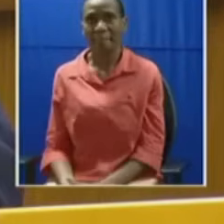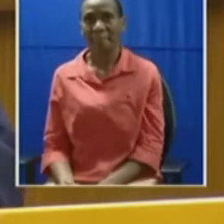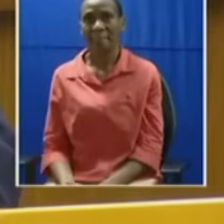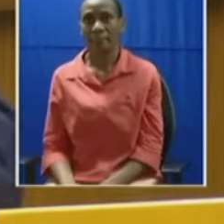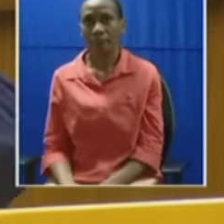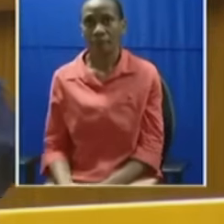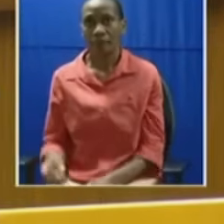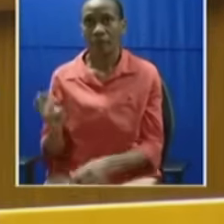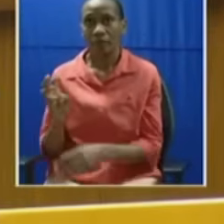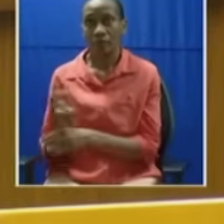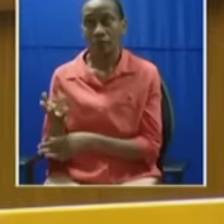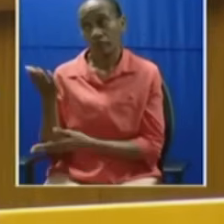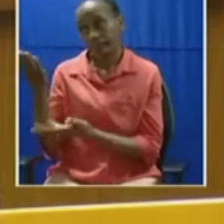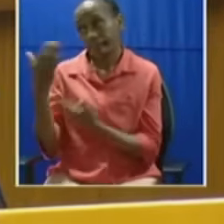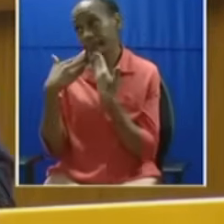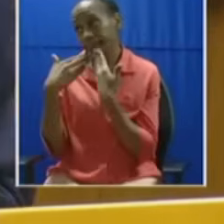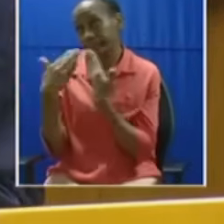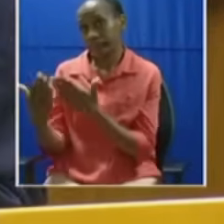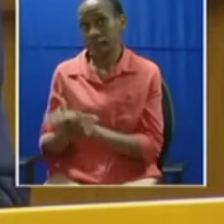Thank you, Madam Speaker.